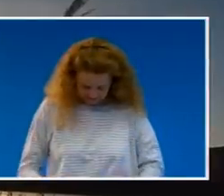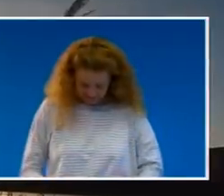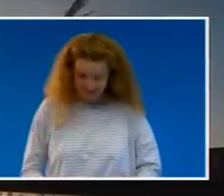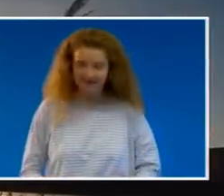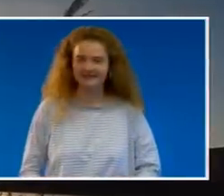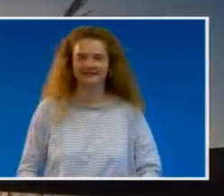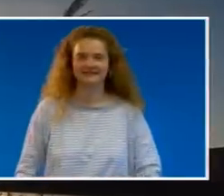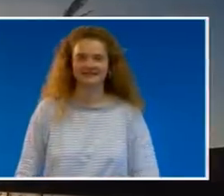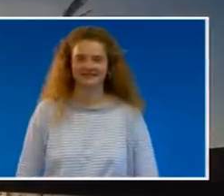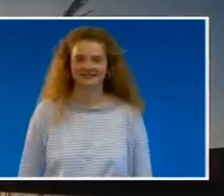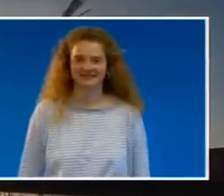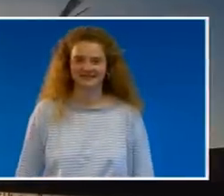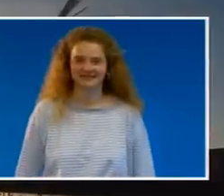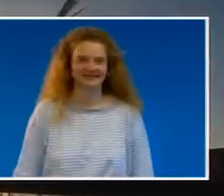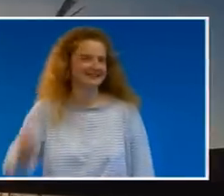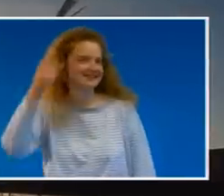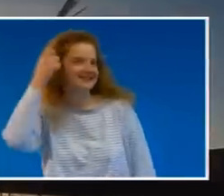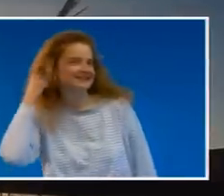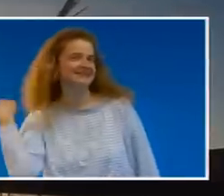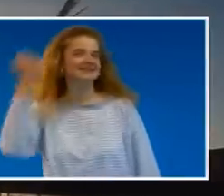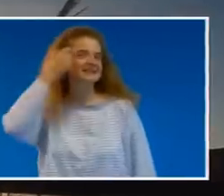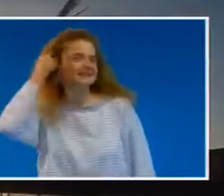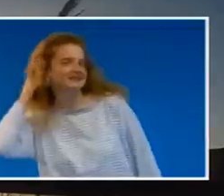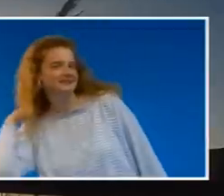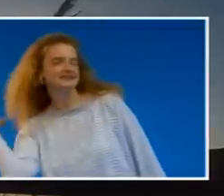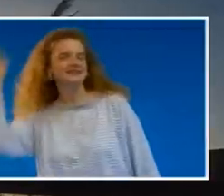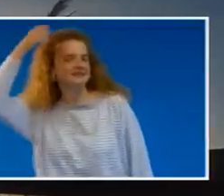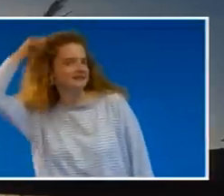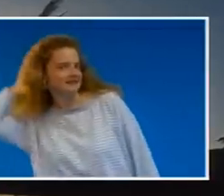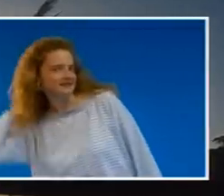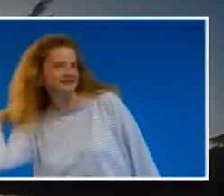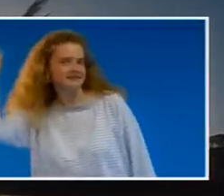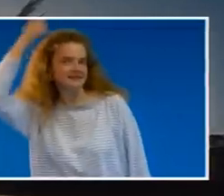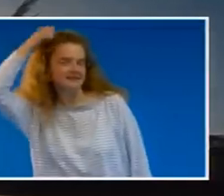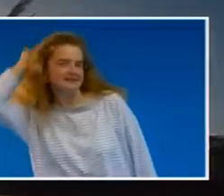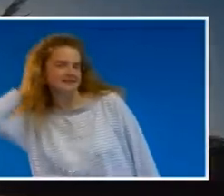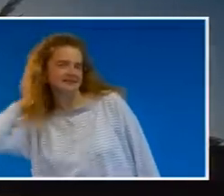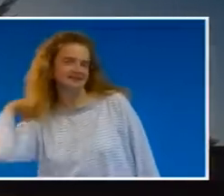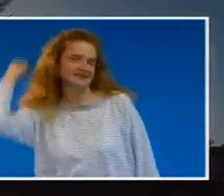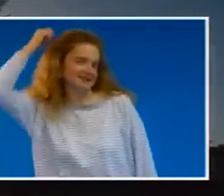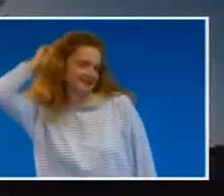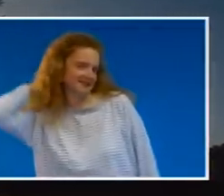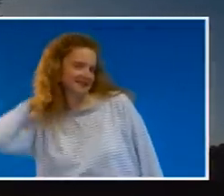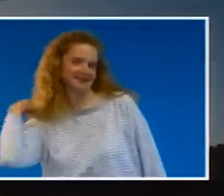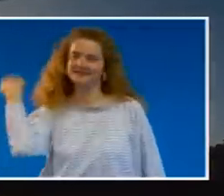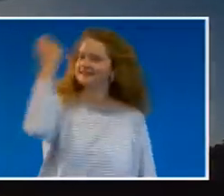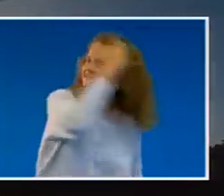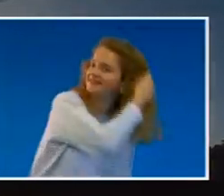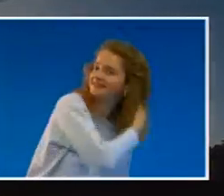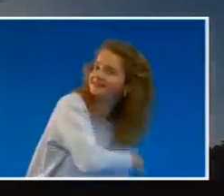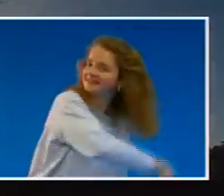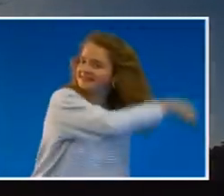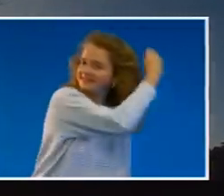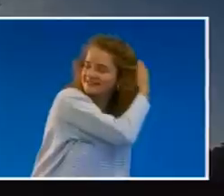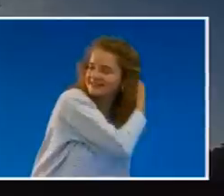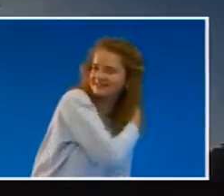our clothes on a cold and frosty morning. This is the way we brush our hair, brush our hair, brush our hair. This is the